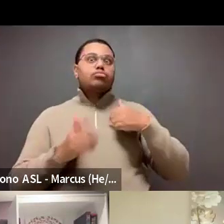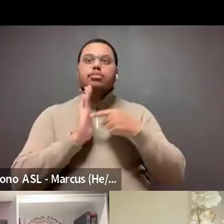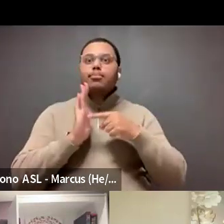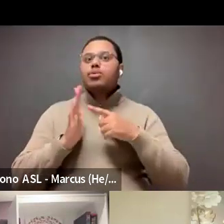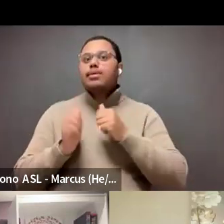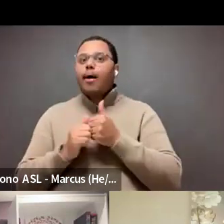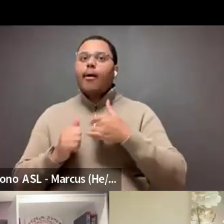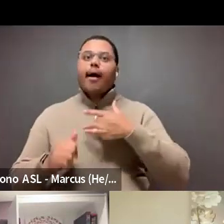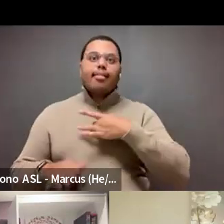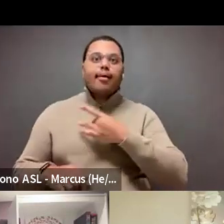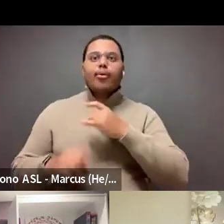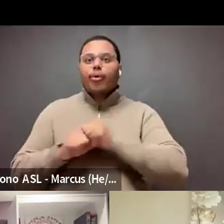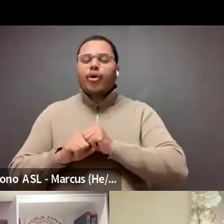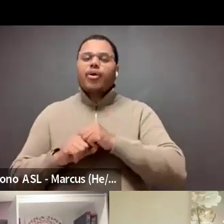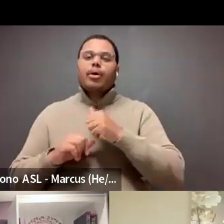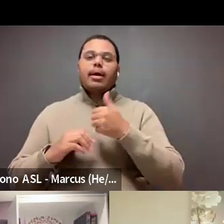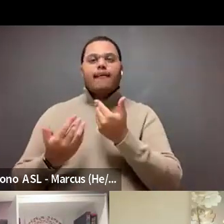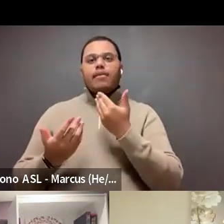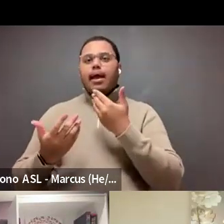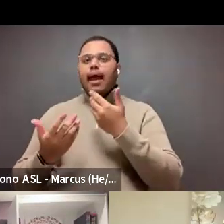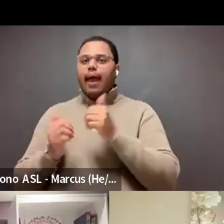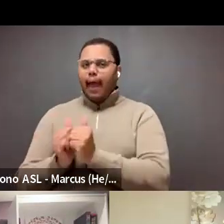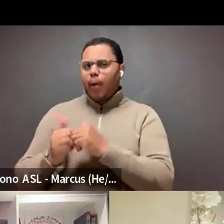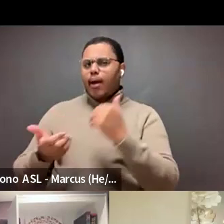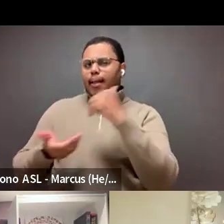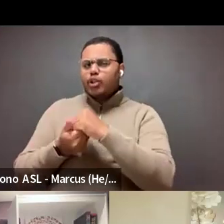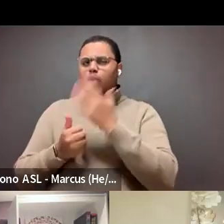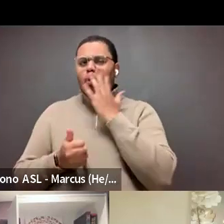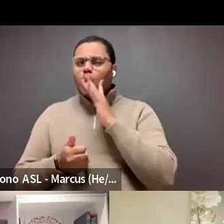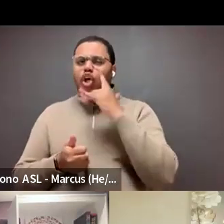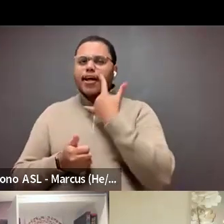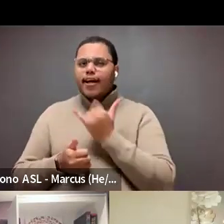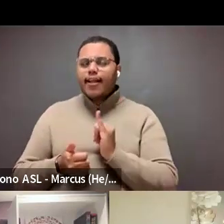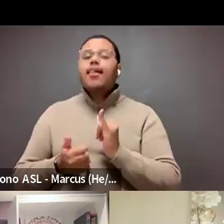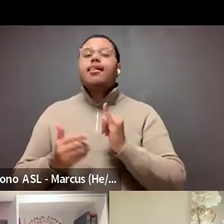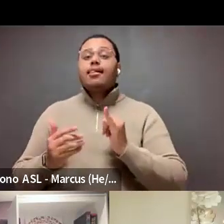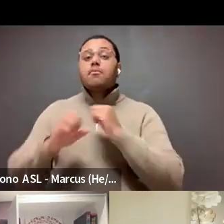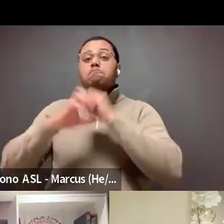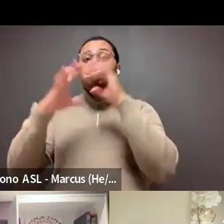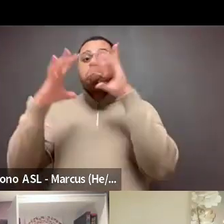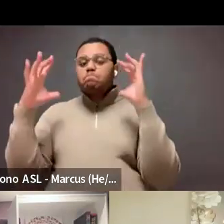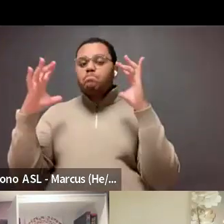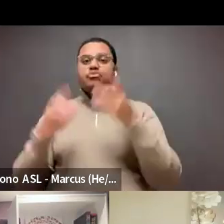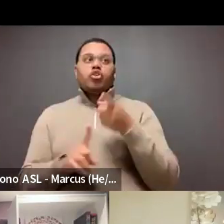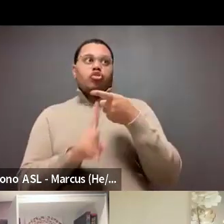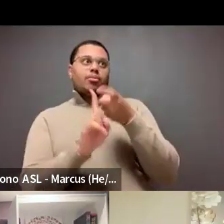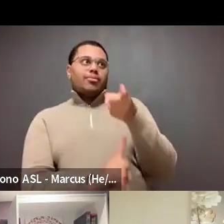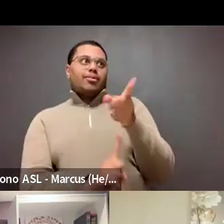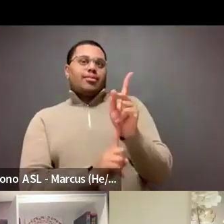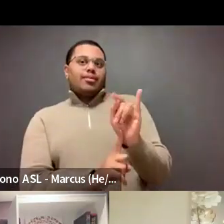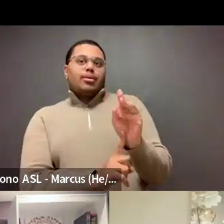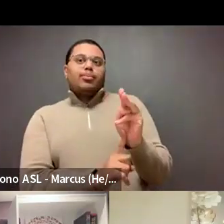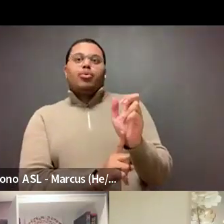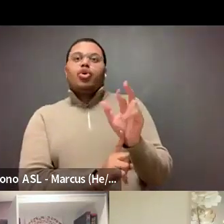get a basic understanding of how your collaboration will work. And then I, like, from Kimberly's perspective, I love a